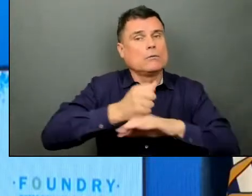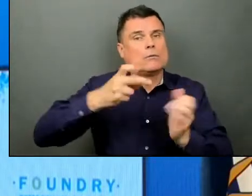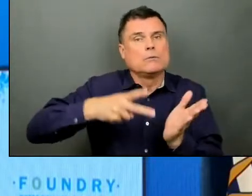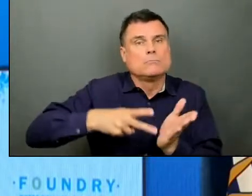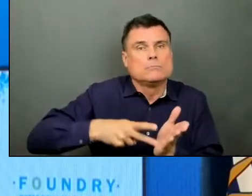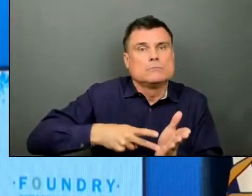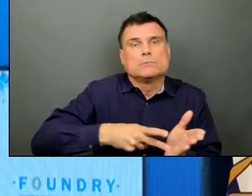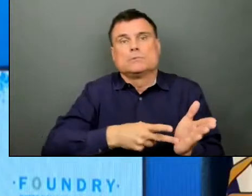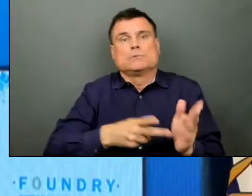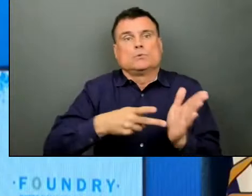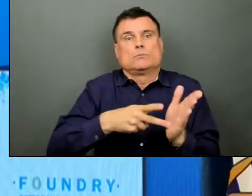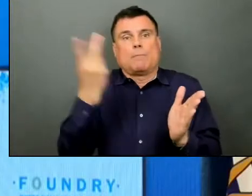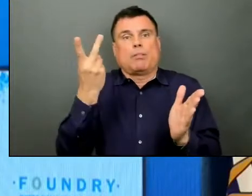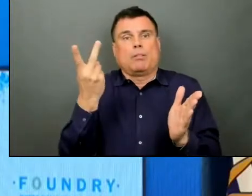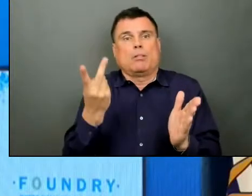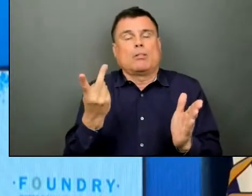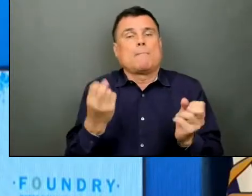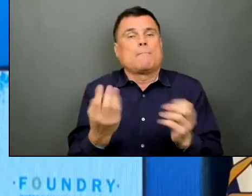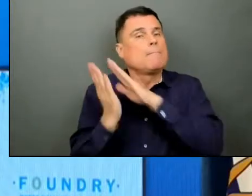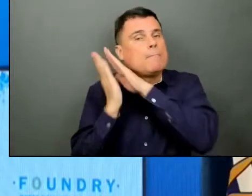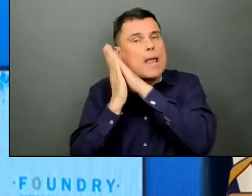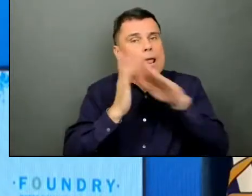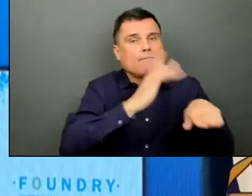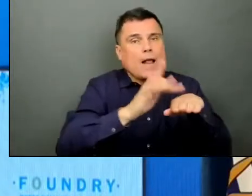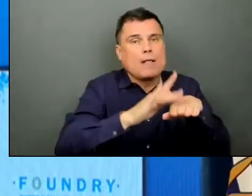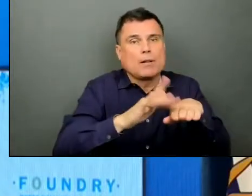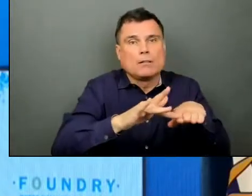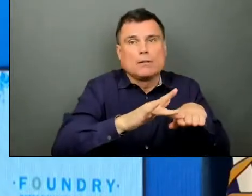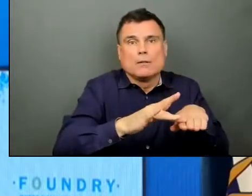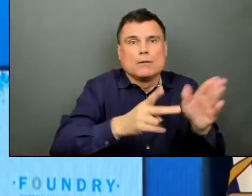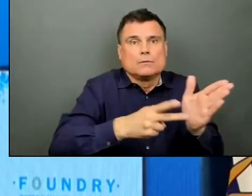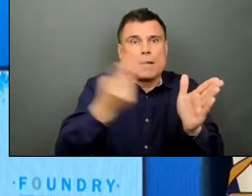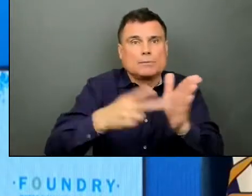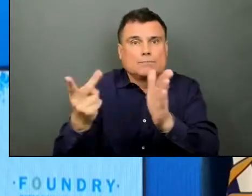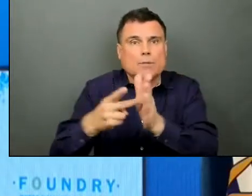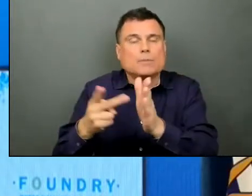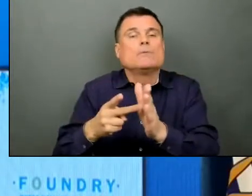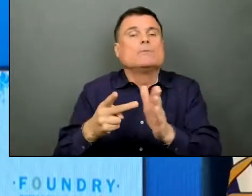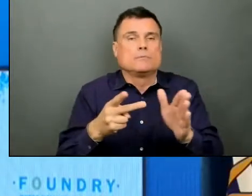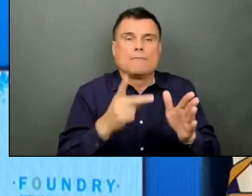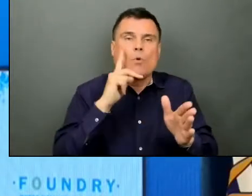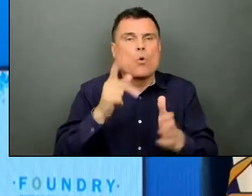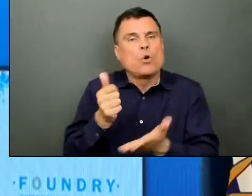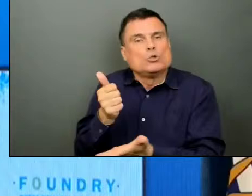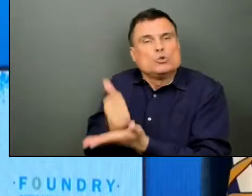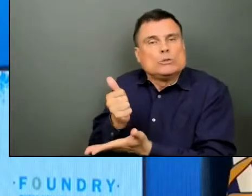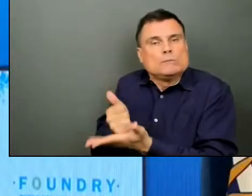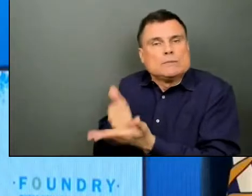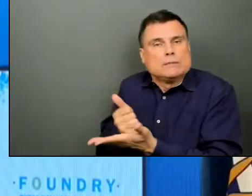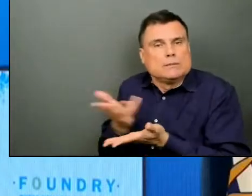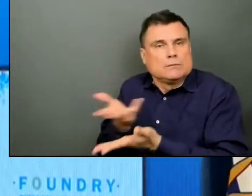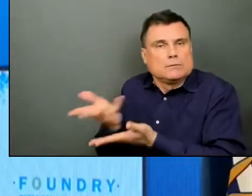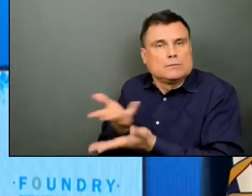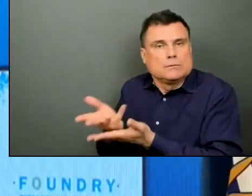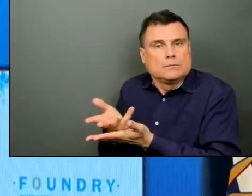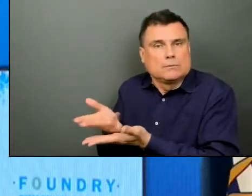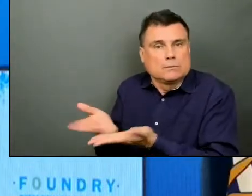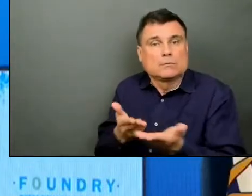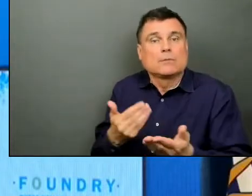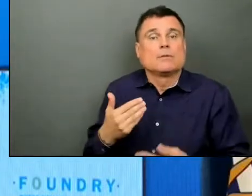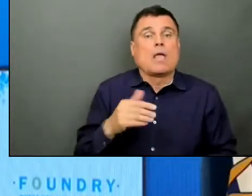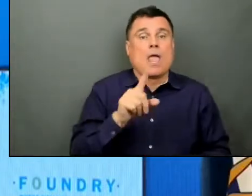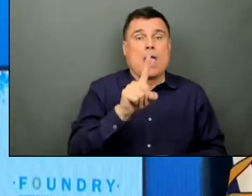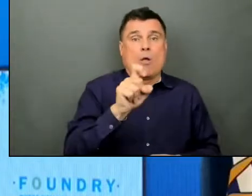soon to be announced on Vancouver Island. Across BC, 123 new publicly funded youth treatment beds. There's never been such a